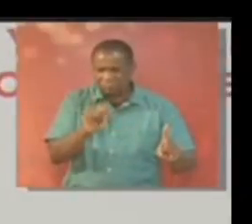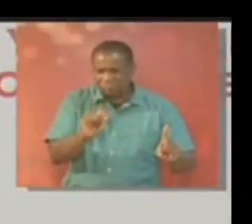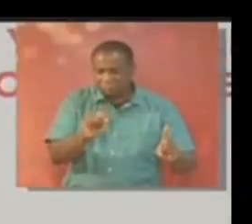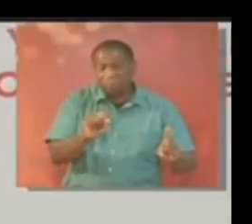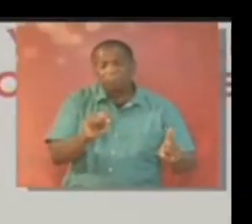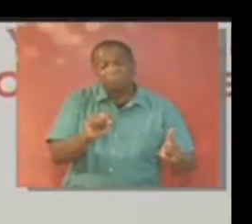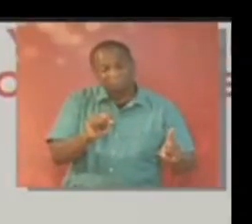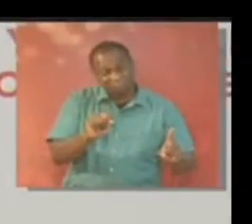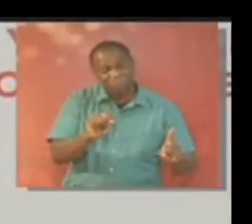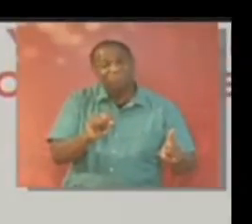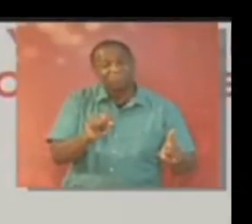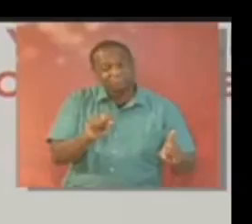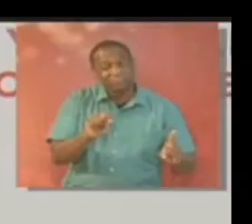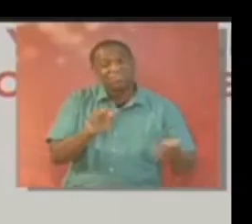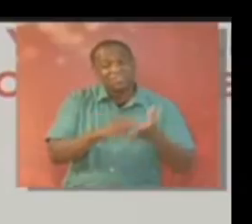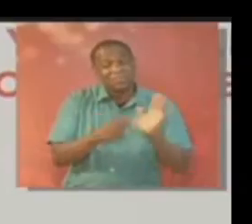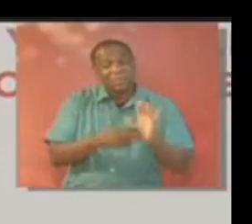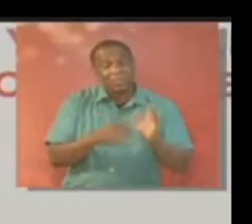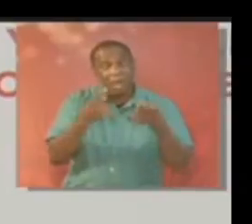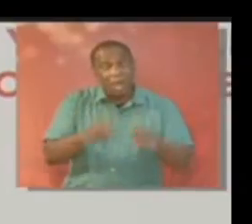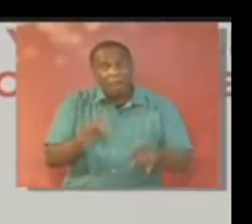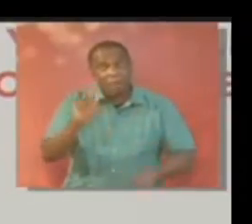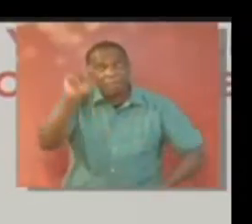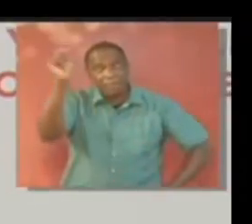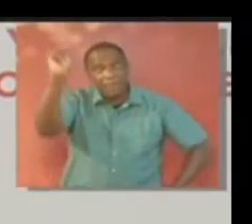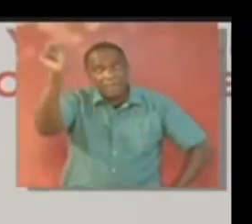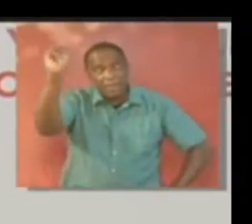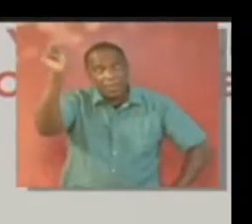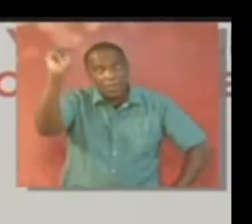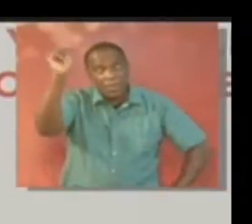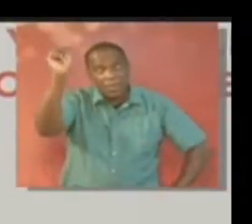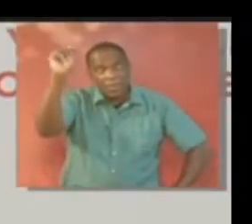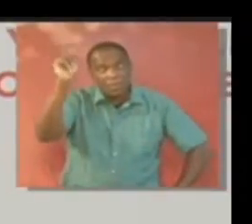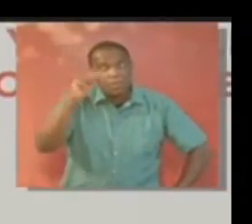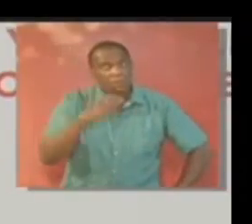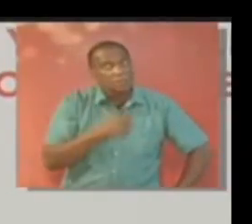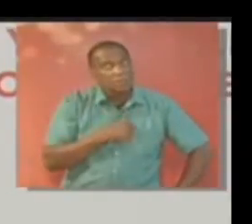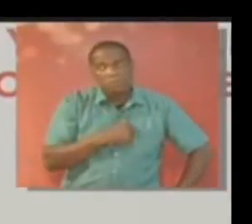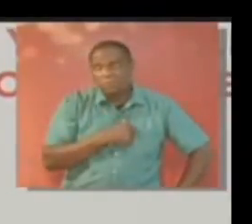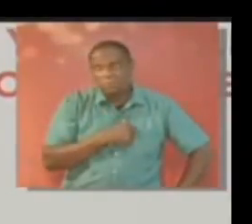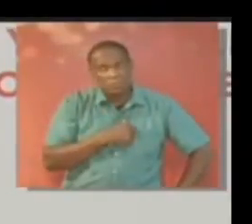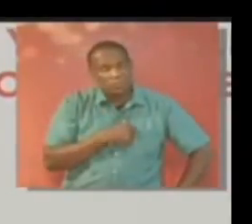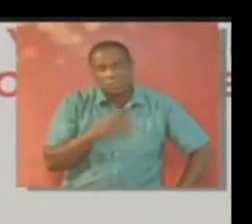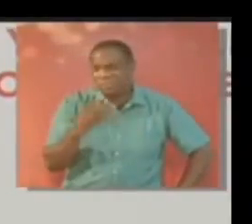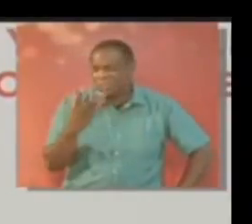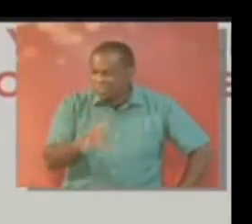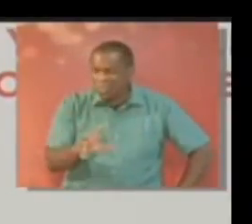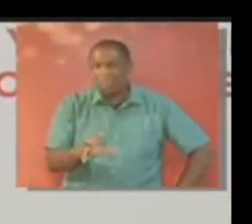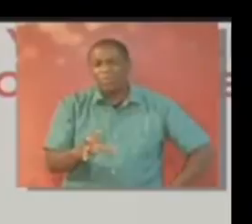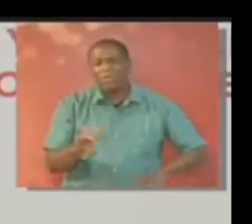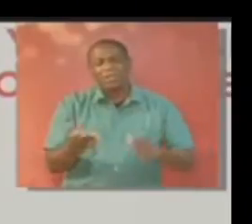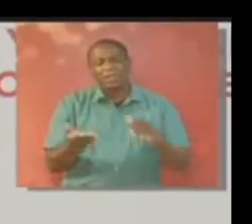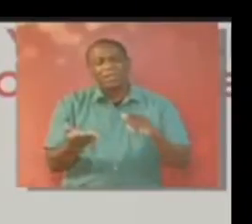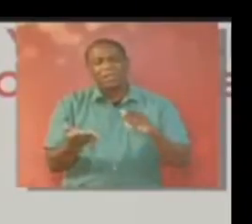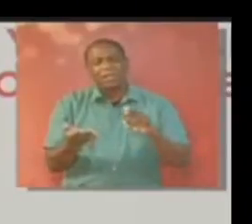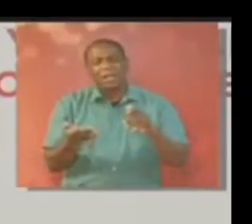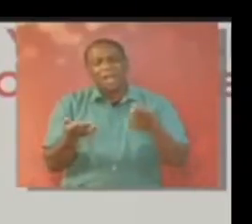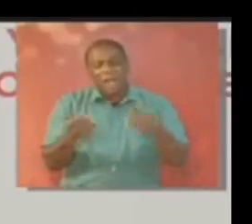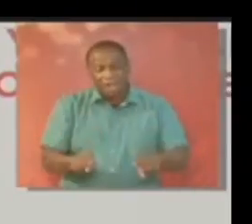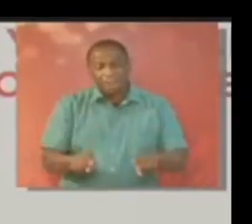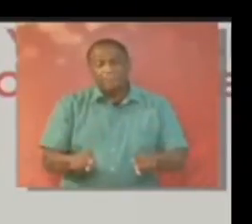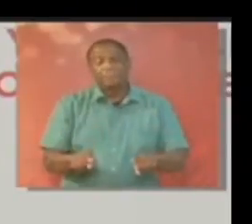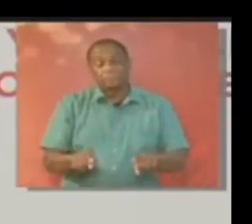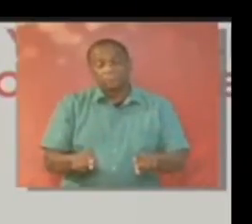occurred in Tobago on the 22nd of November, the 28th of November, and the 8th of December doesn't translate to